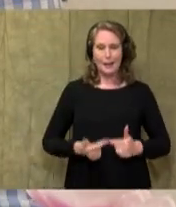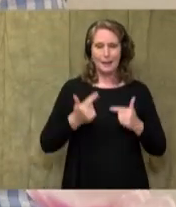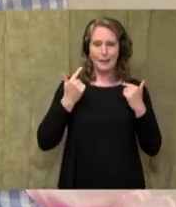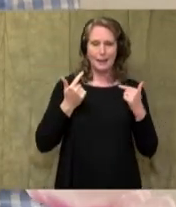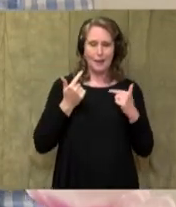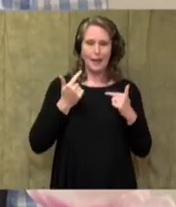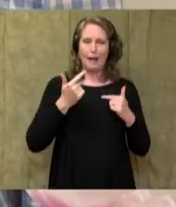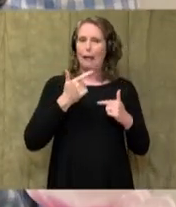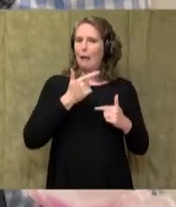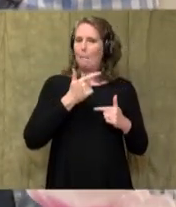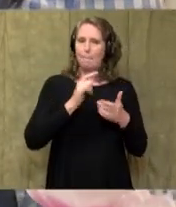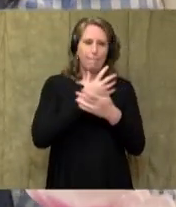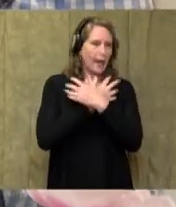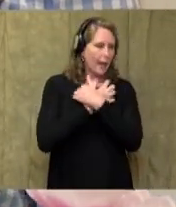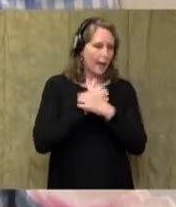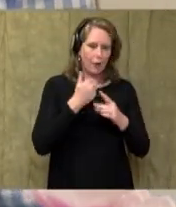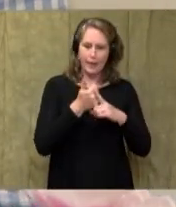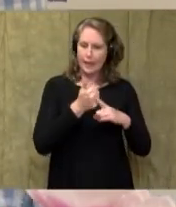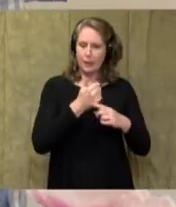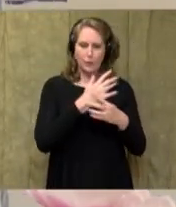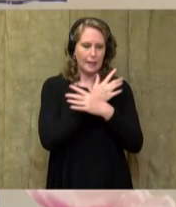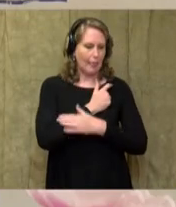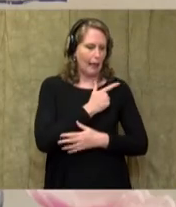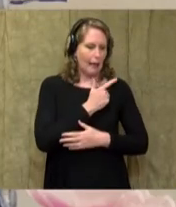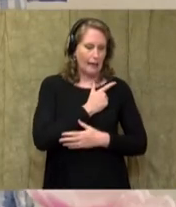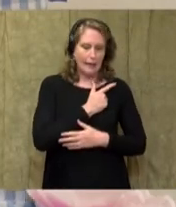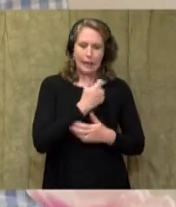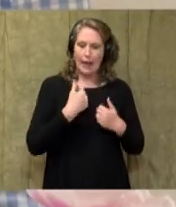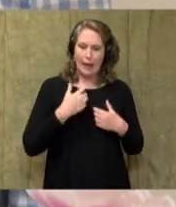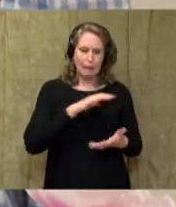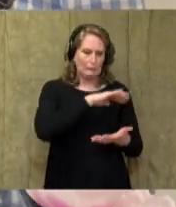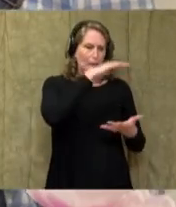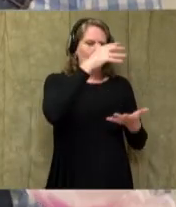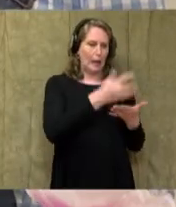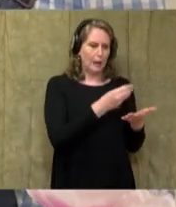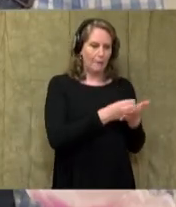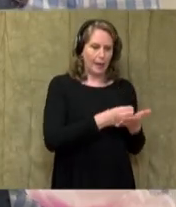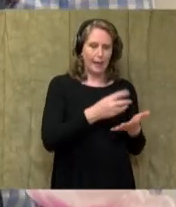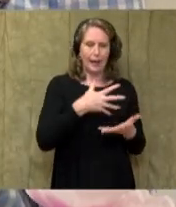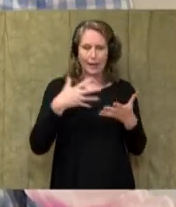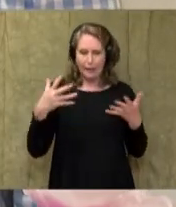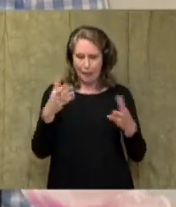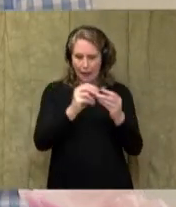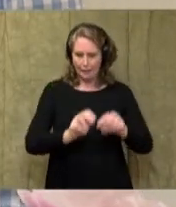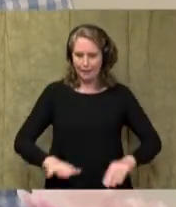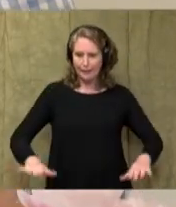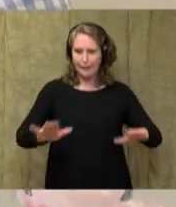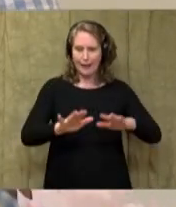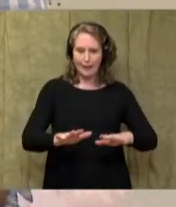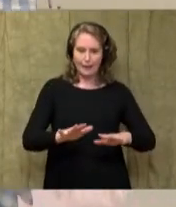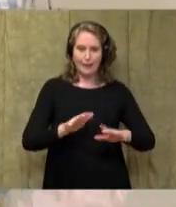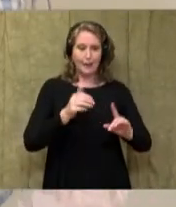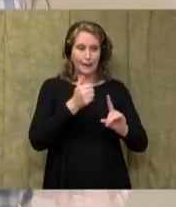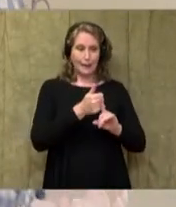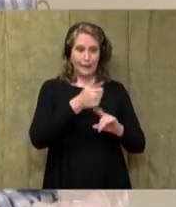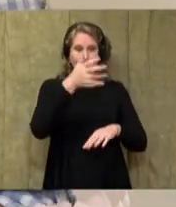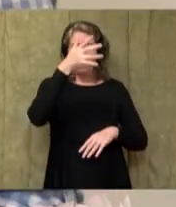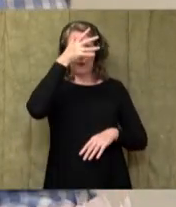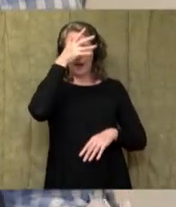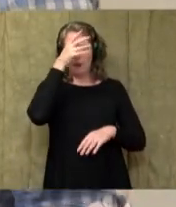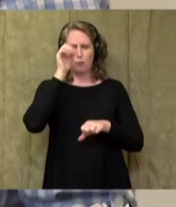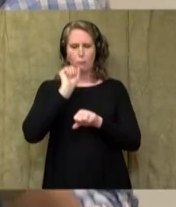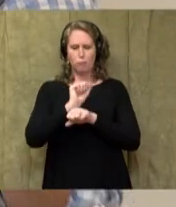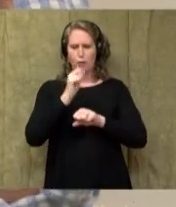very lazy bear who had lots of money and lots of land. His father had been a hard